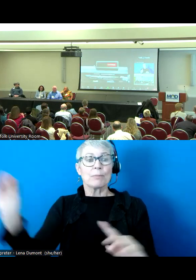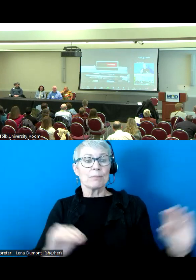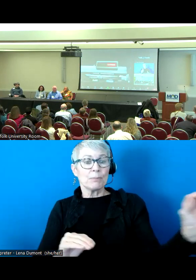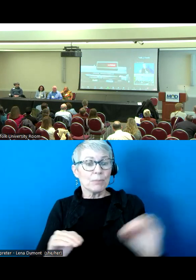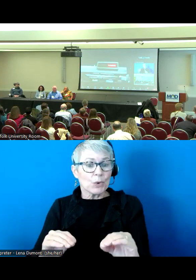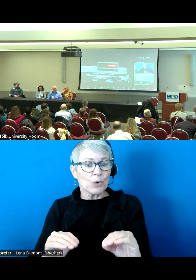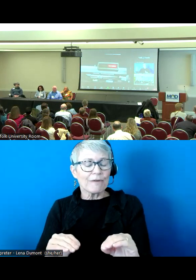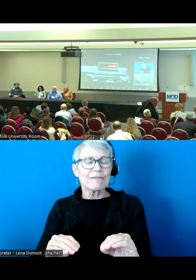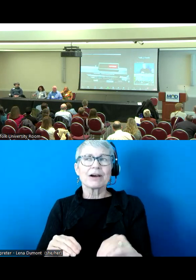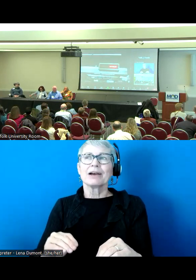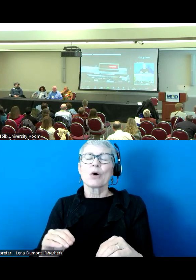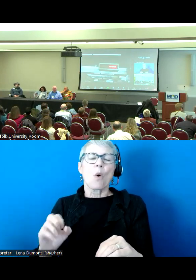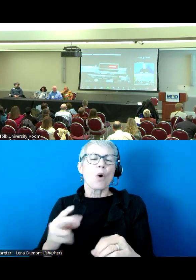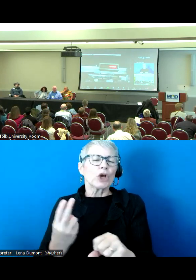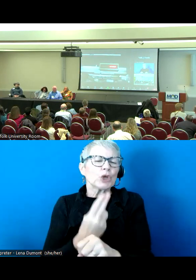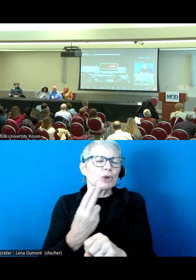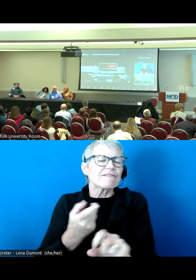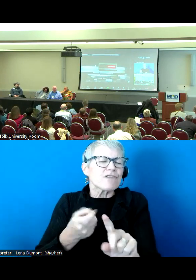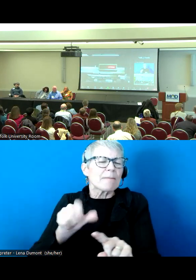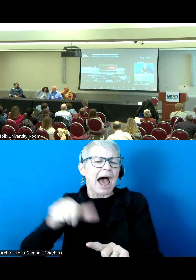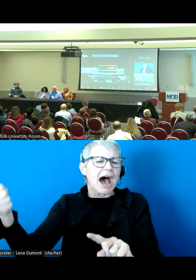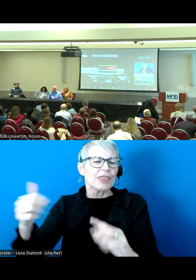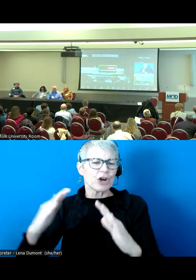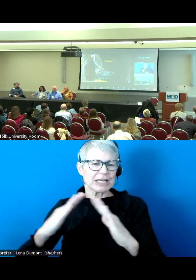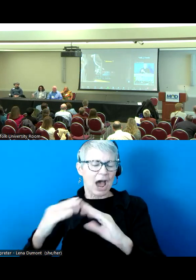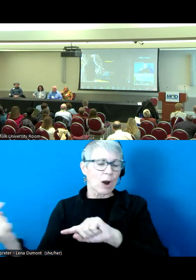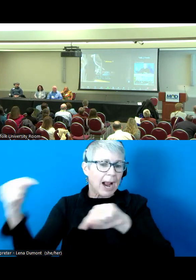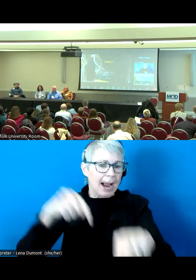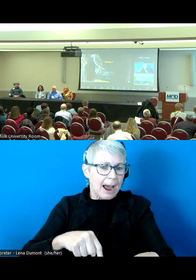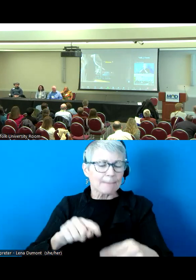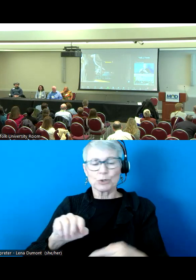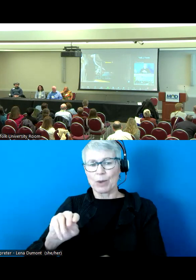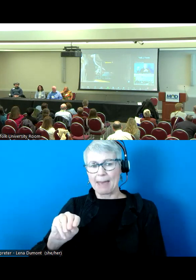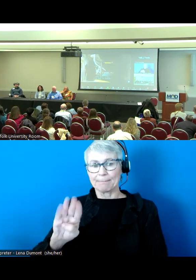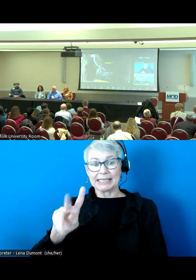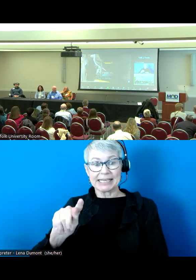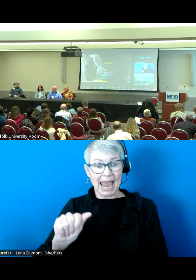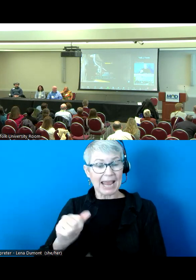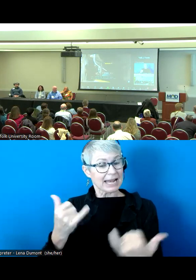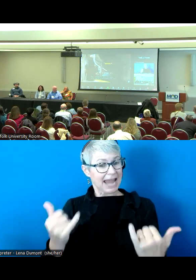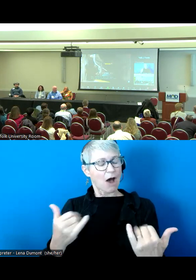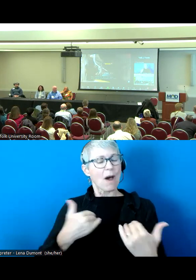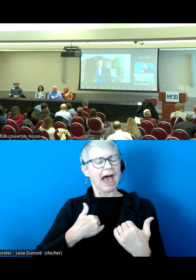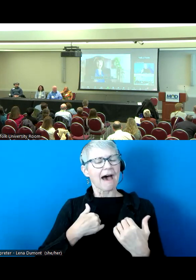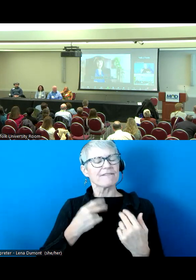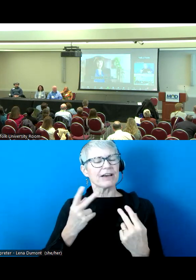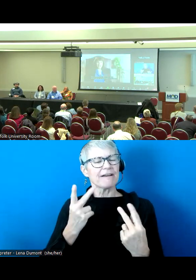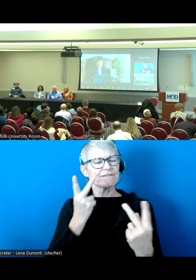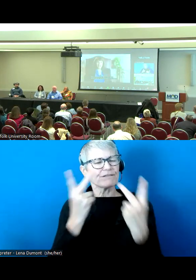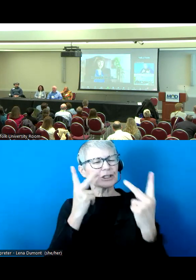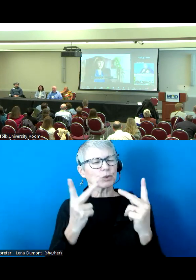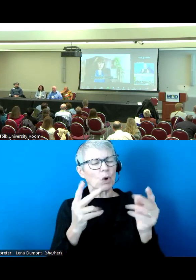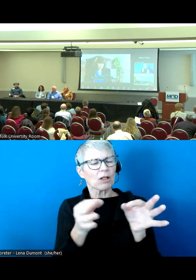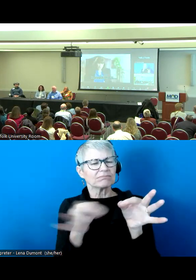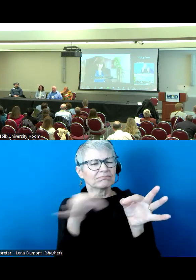audible stop announcements. Do you see the visual monitors telling you when your train or bus is coming? You actually get to